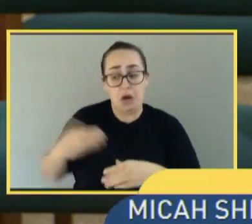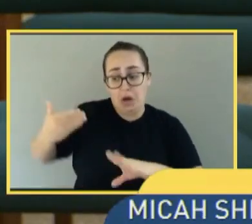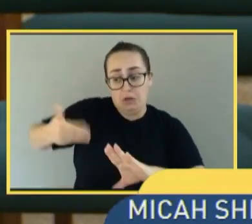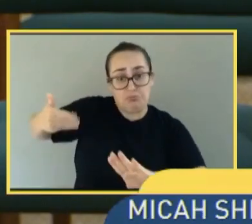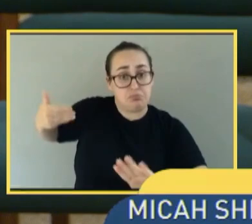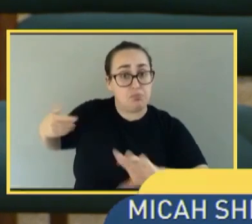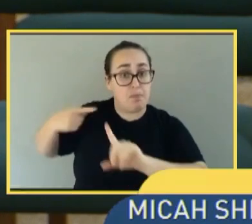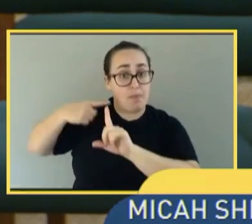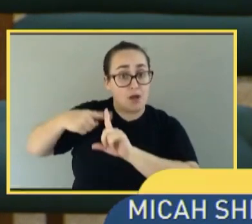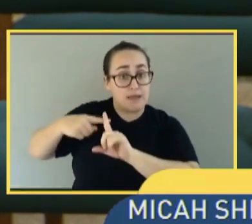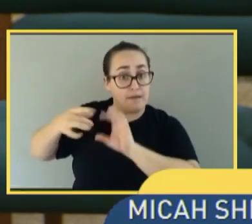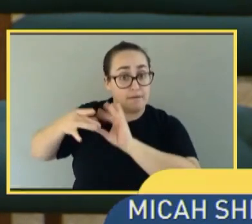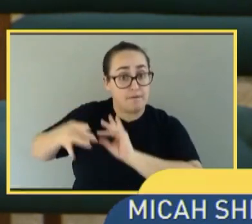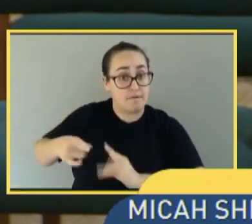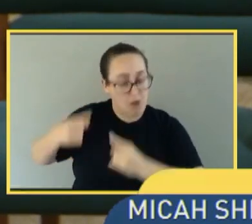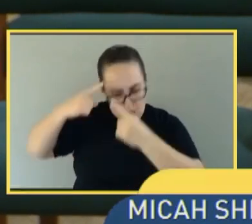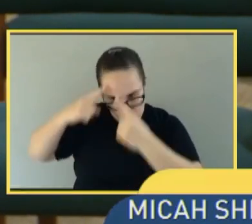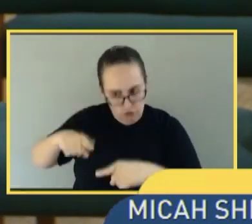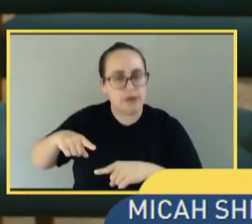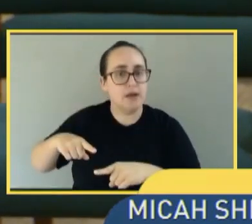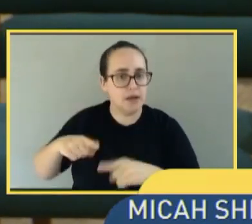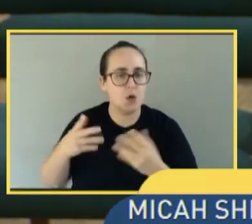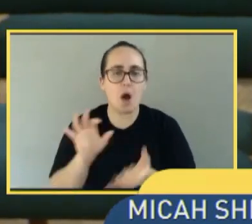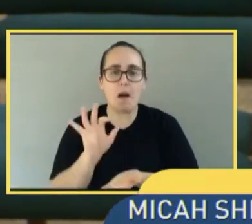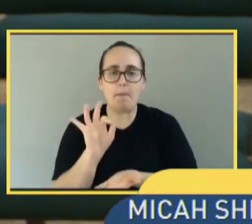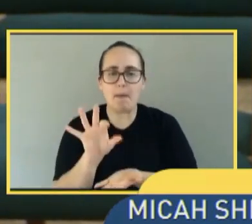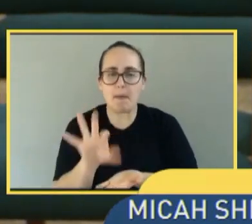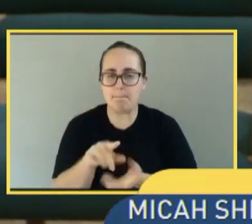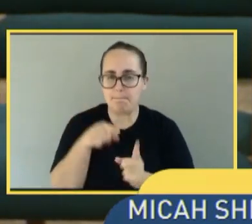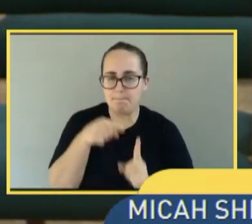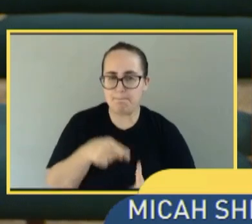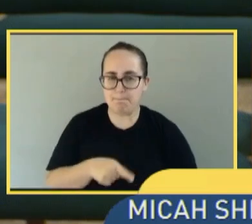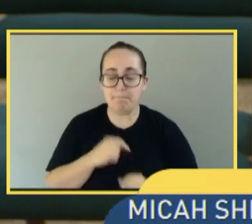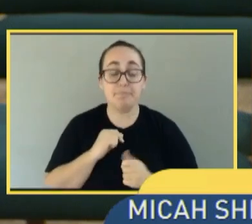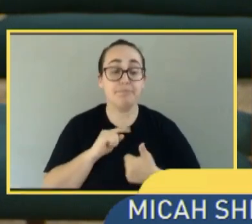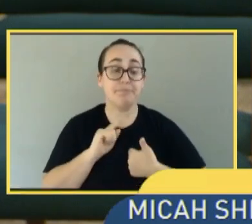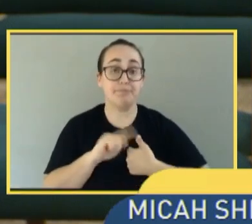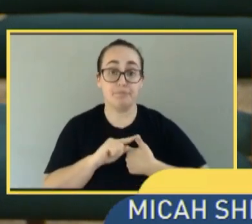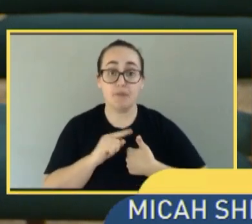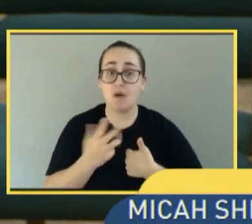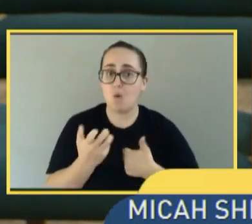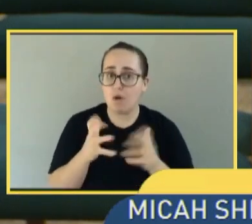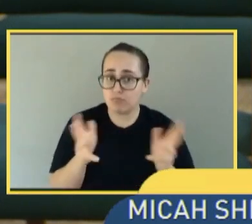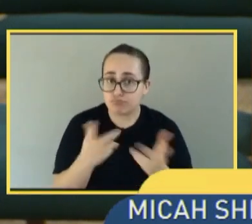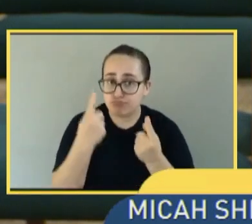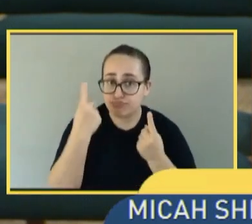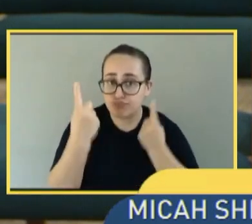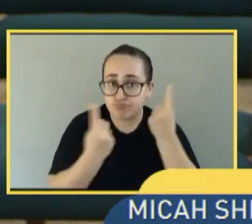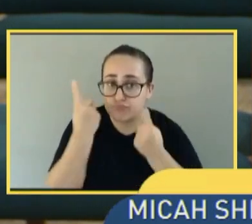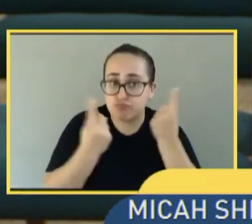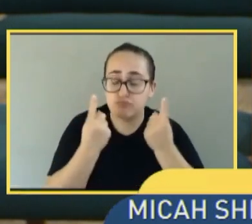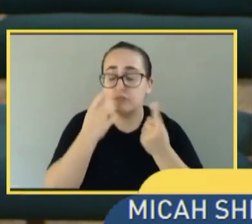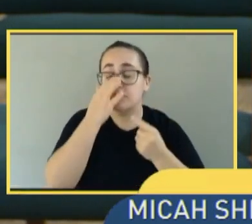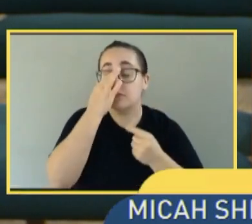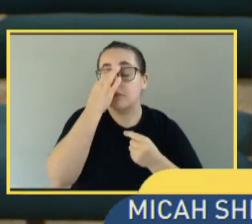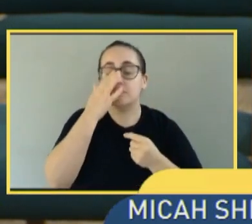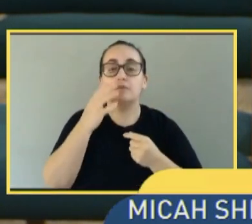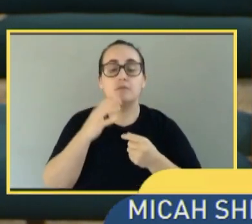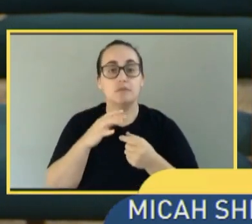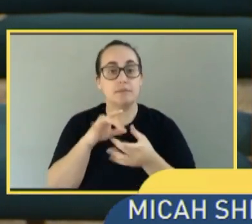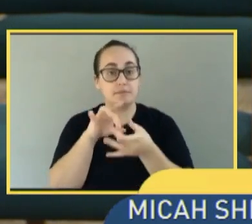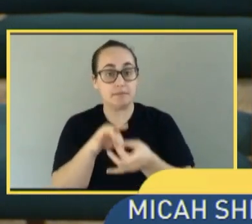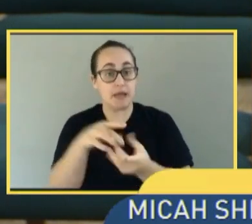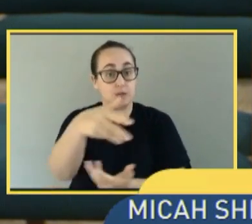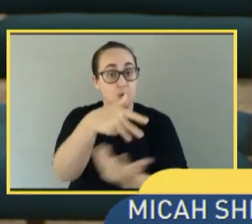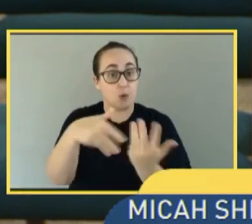intoxicated. Micah Sherman of the National Craft Cannabis Coalition testified on the bill's potential effect on the social versus